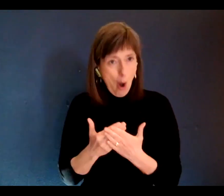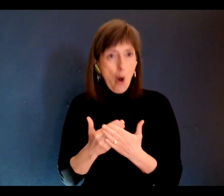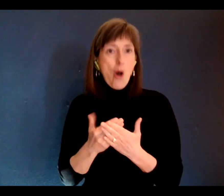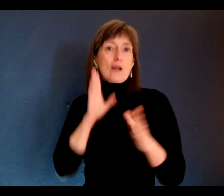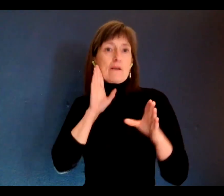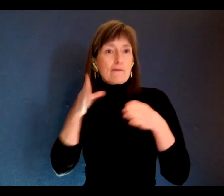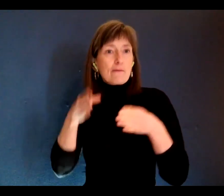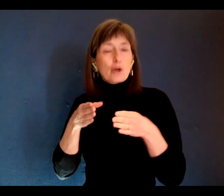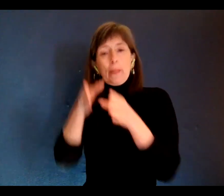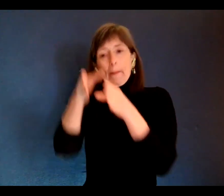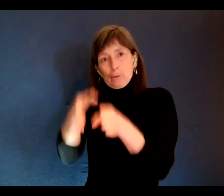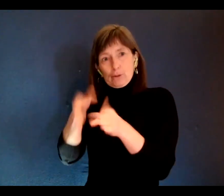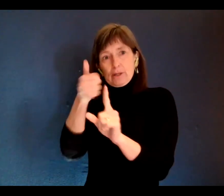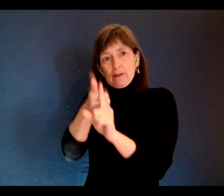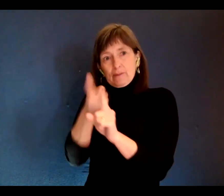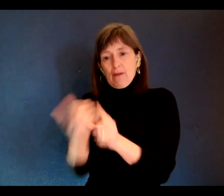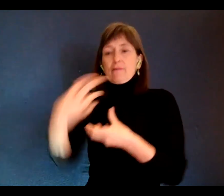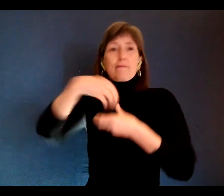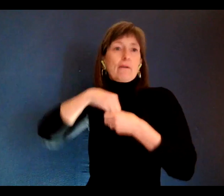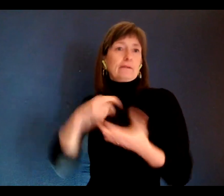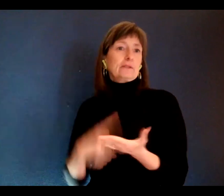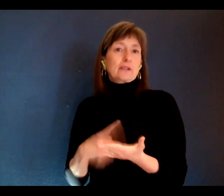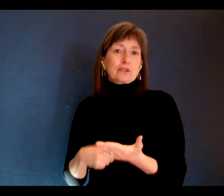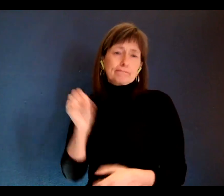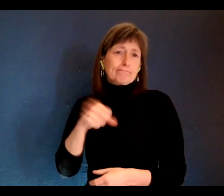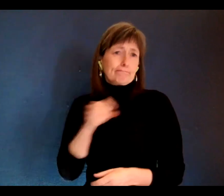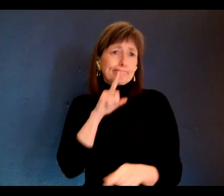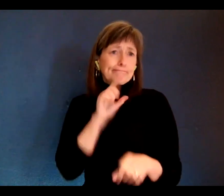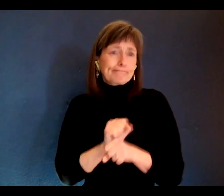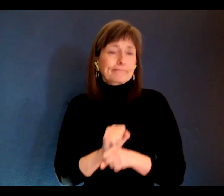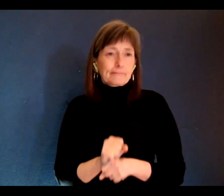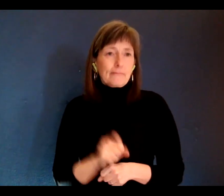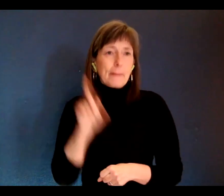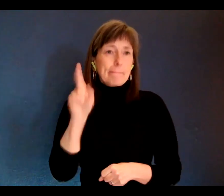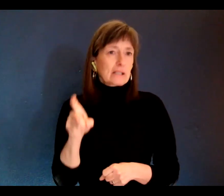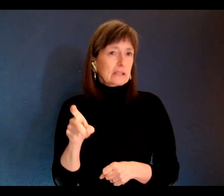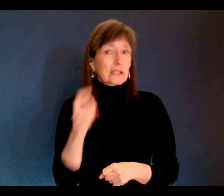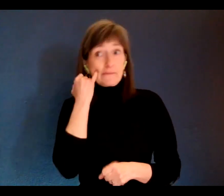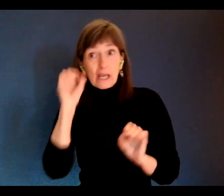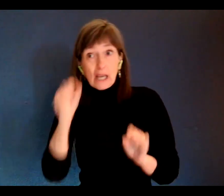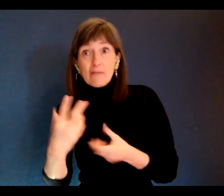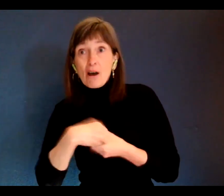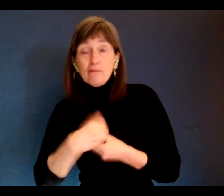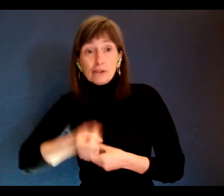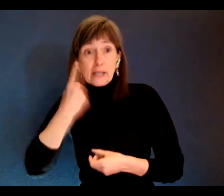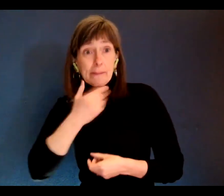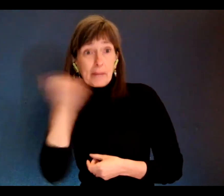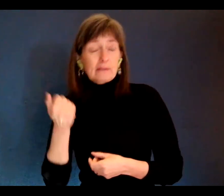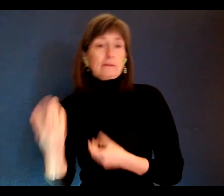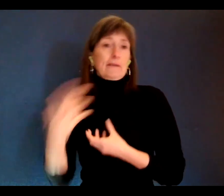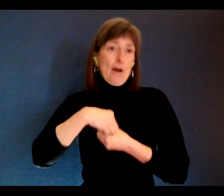of person-centered care. So absolutely, the adult needs to be involved to the fullest extent possible.